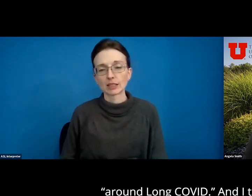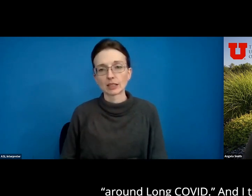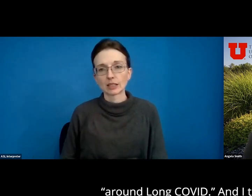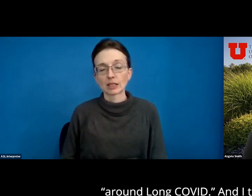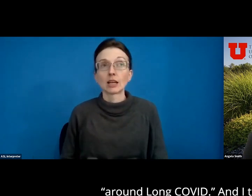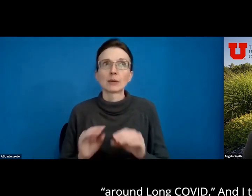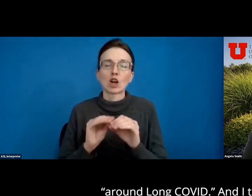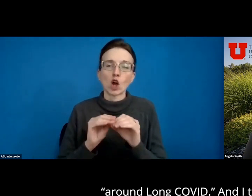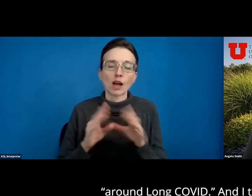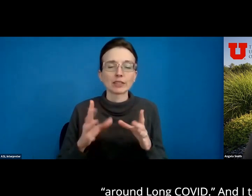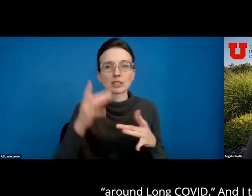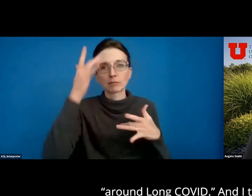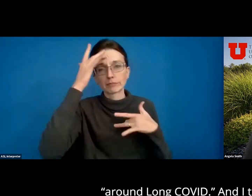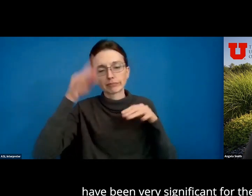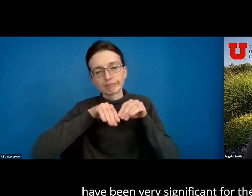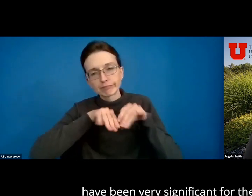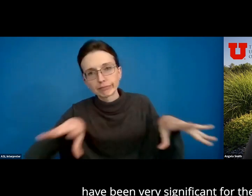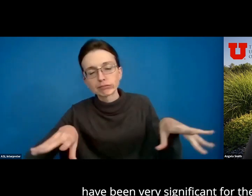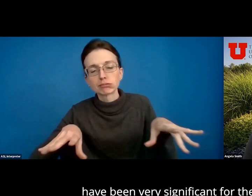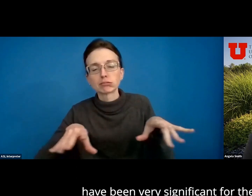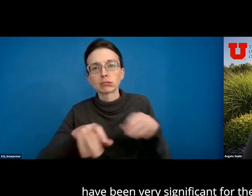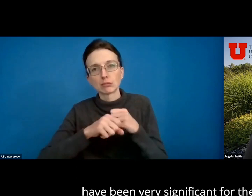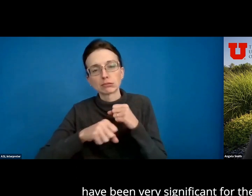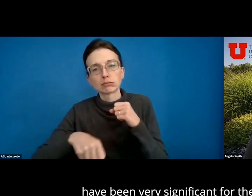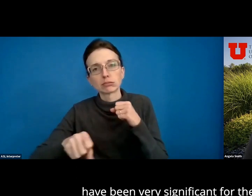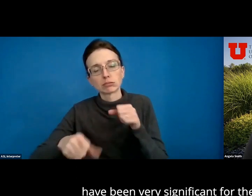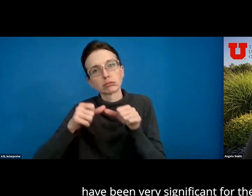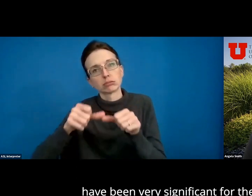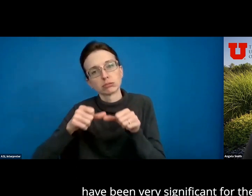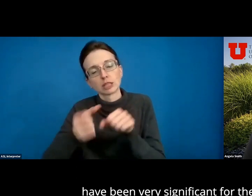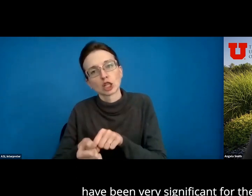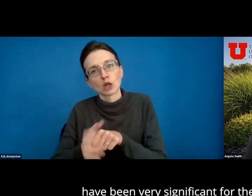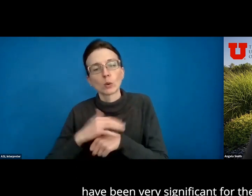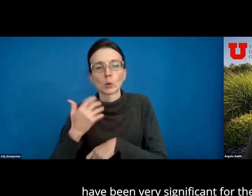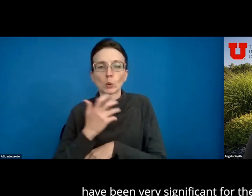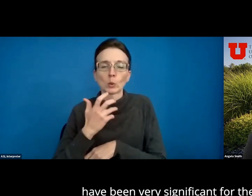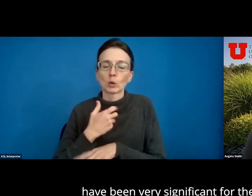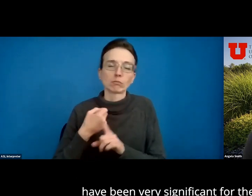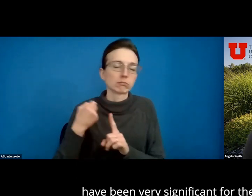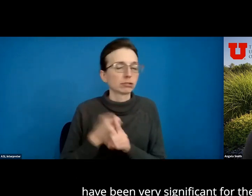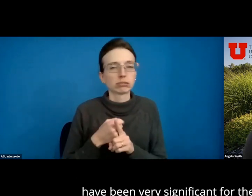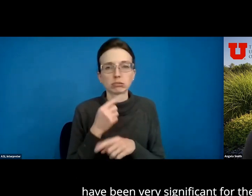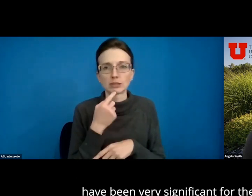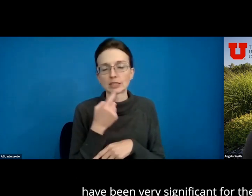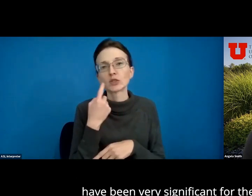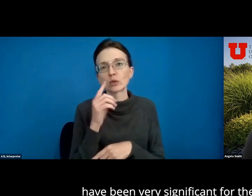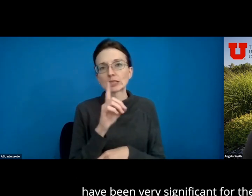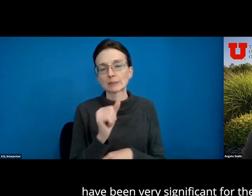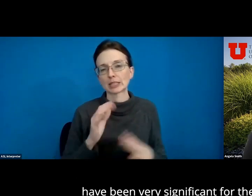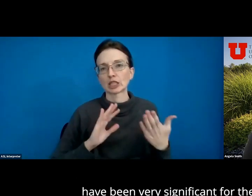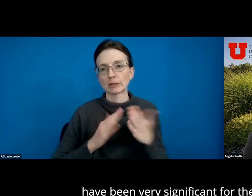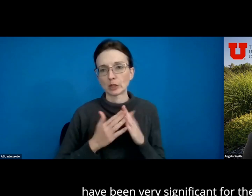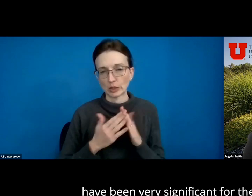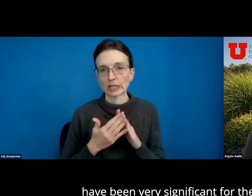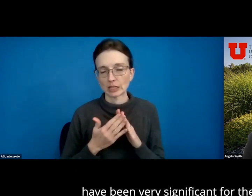the pandemic and then emergence of long COVID have been very significant for the disability community and are